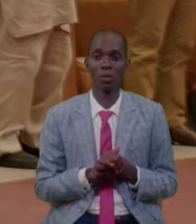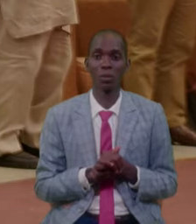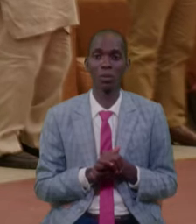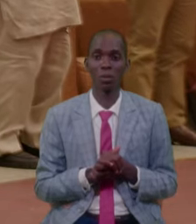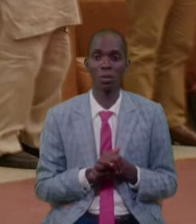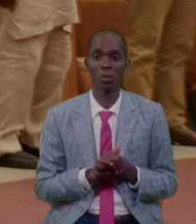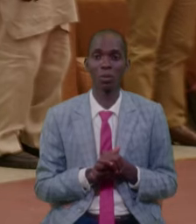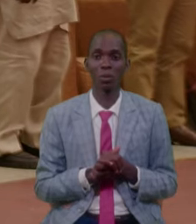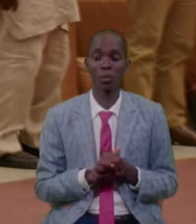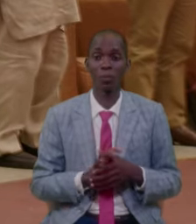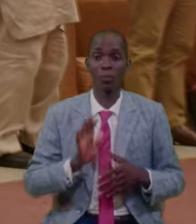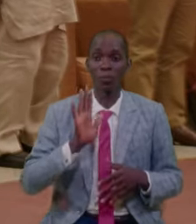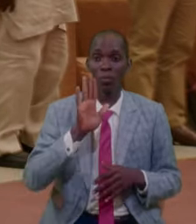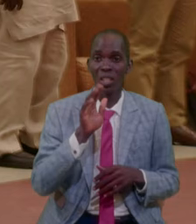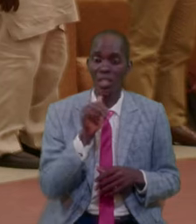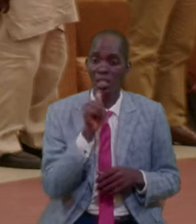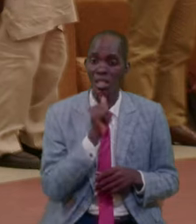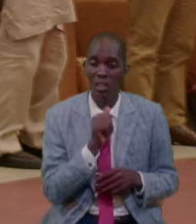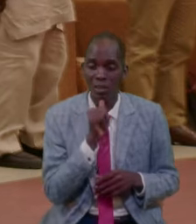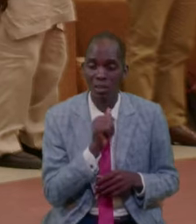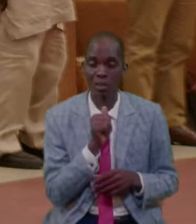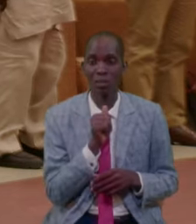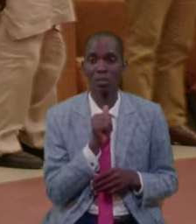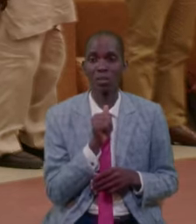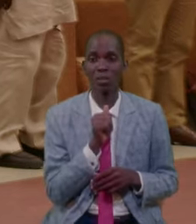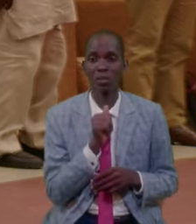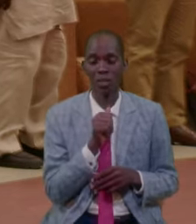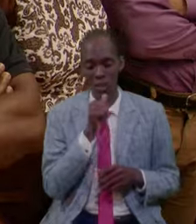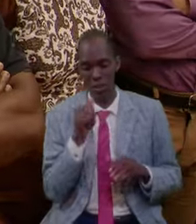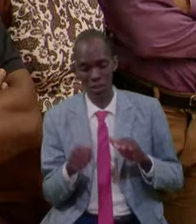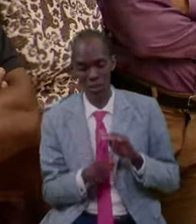Your secret, privacy, pure.